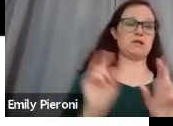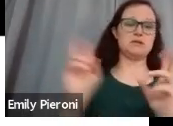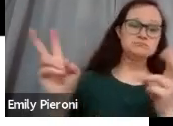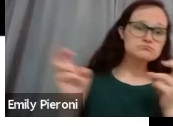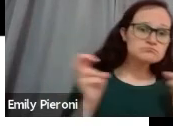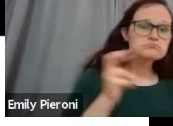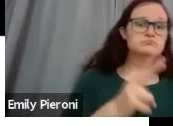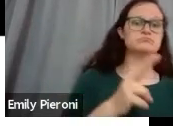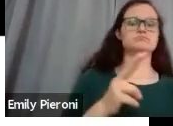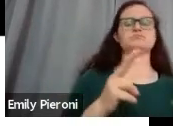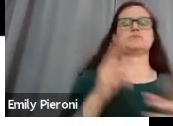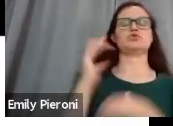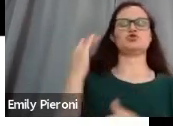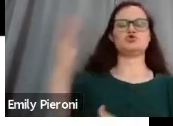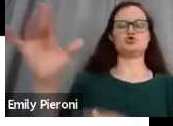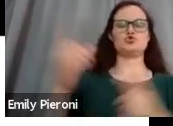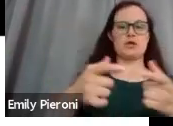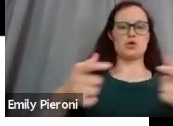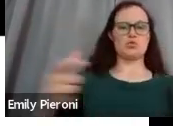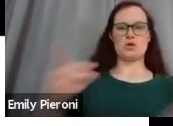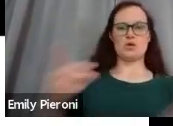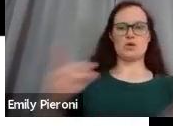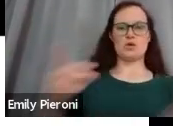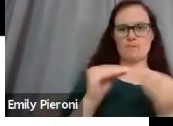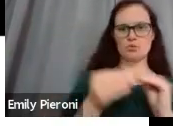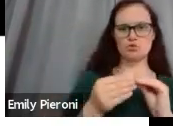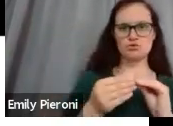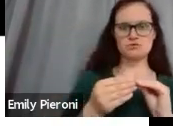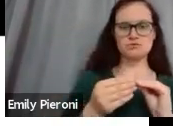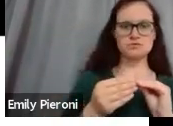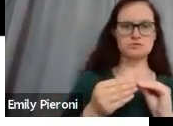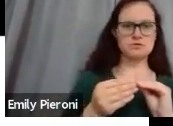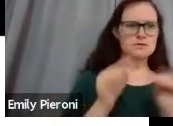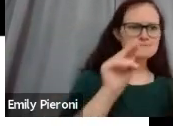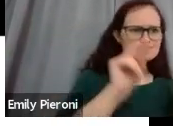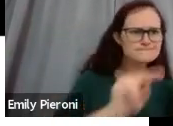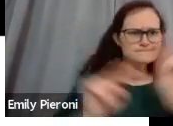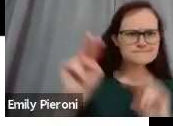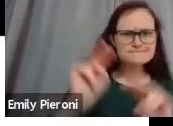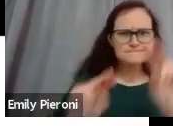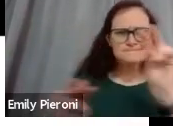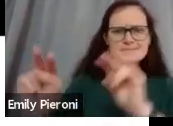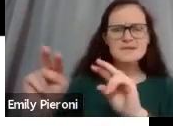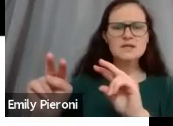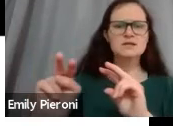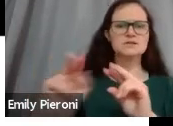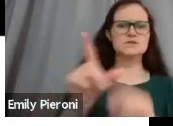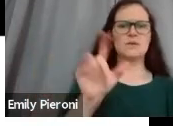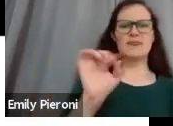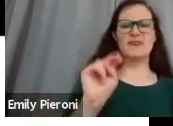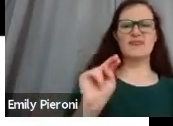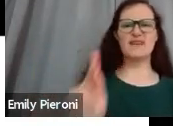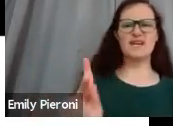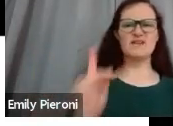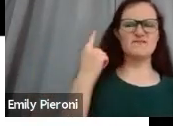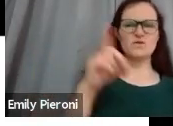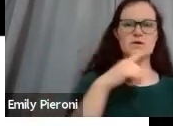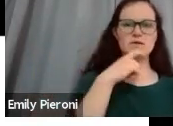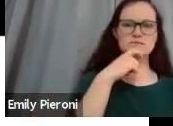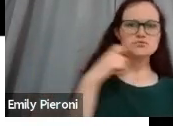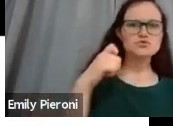data. And a lot of them are looking at it to identify, lengths of droughts and are coming up with the terms